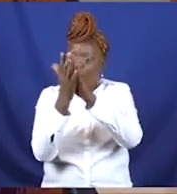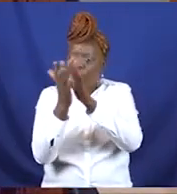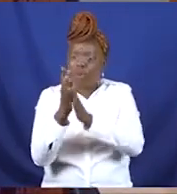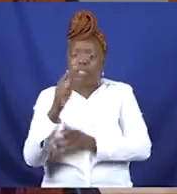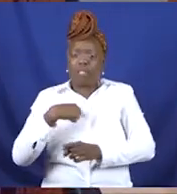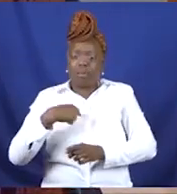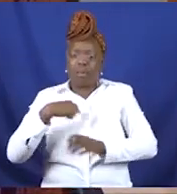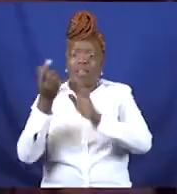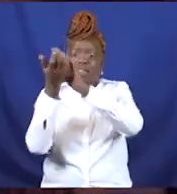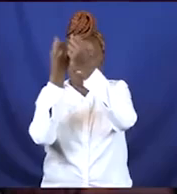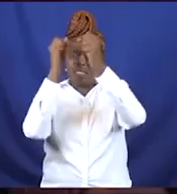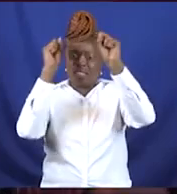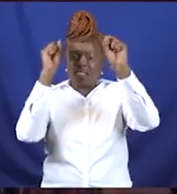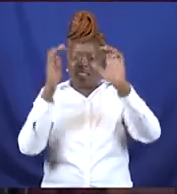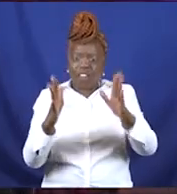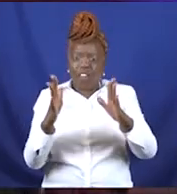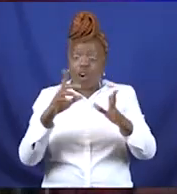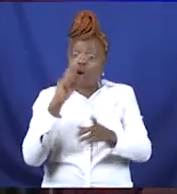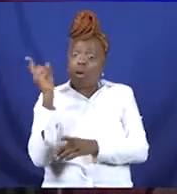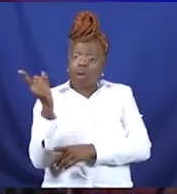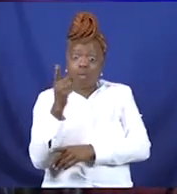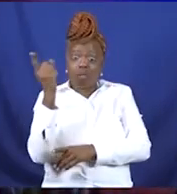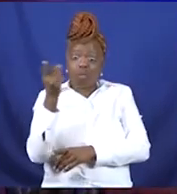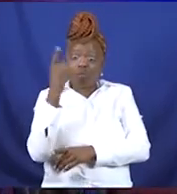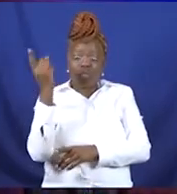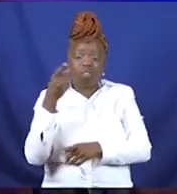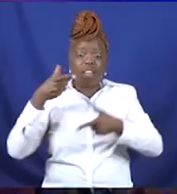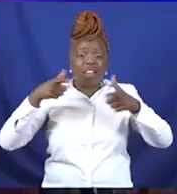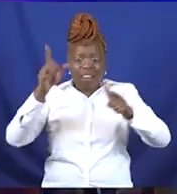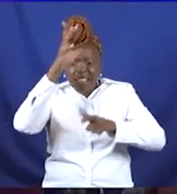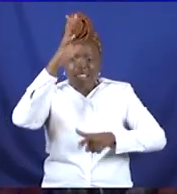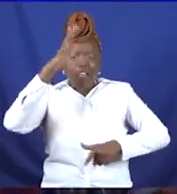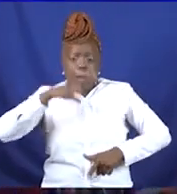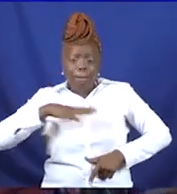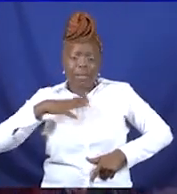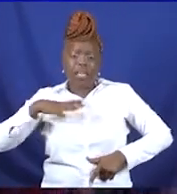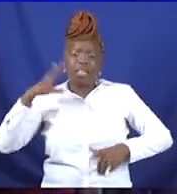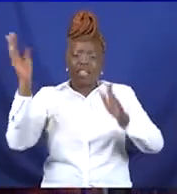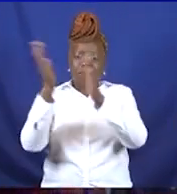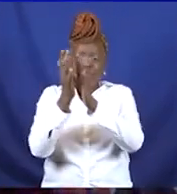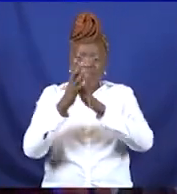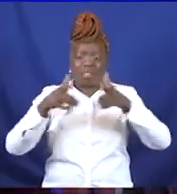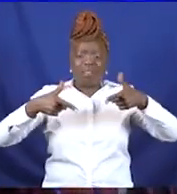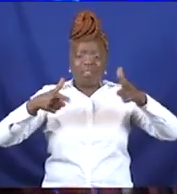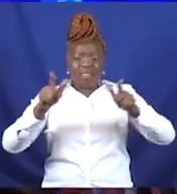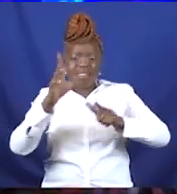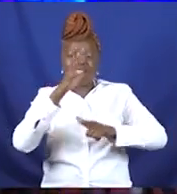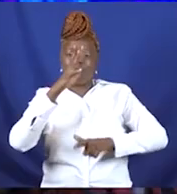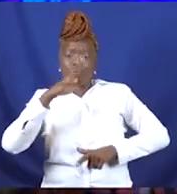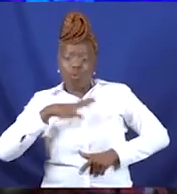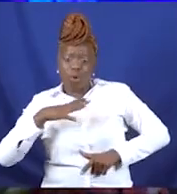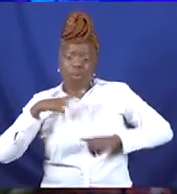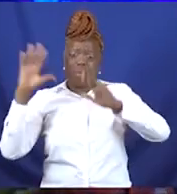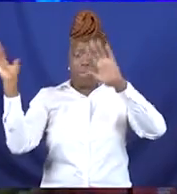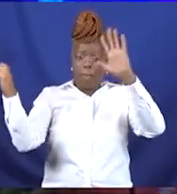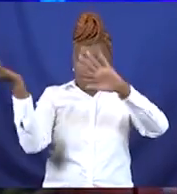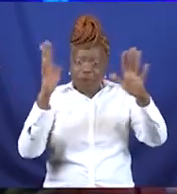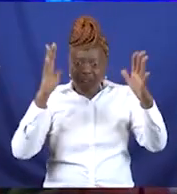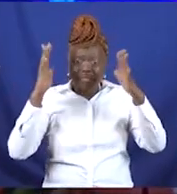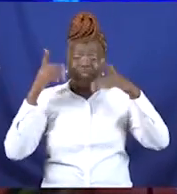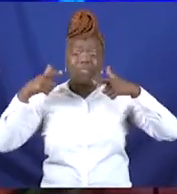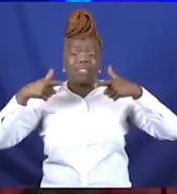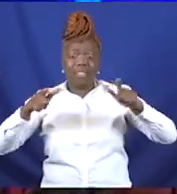my Savior all the day long. Let the men praise him. Let the women praise him. Let